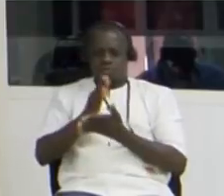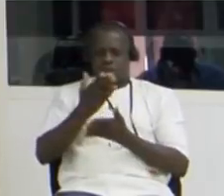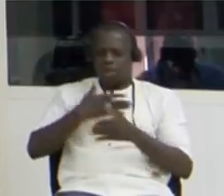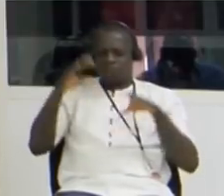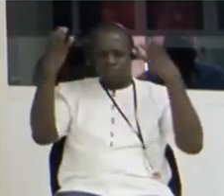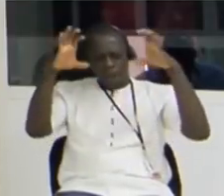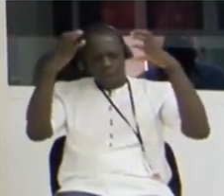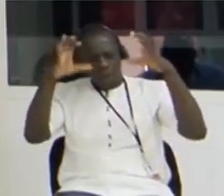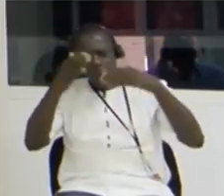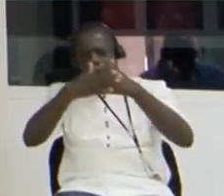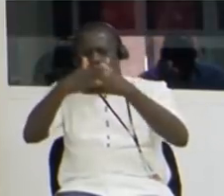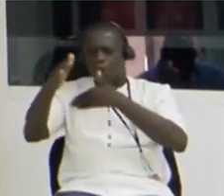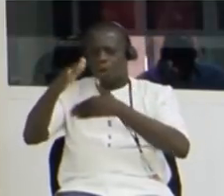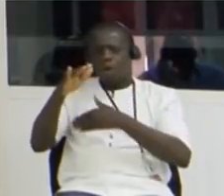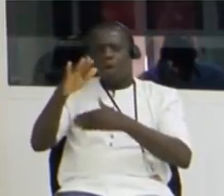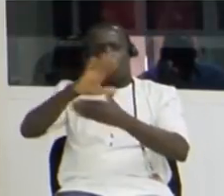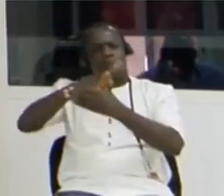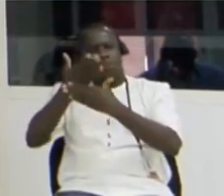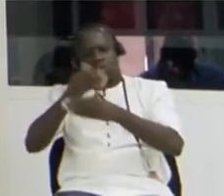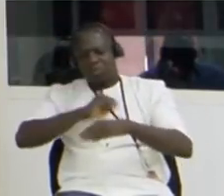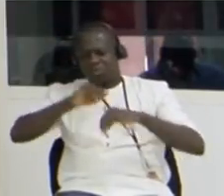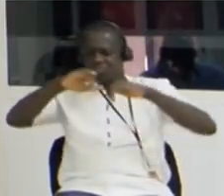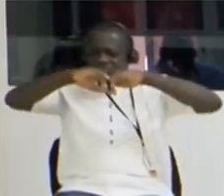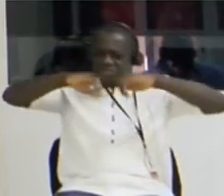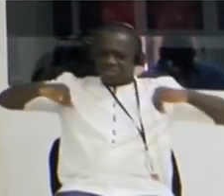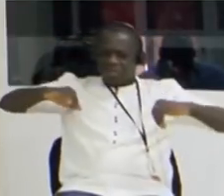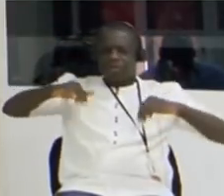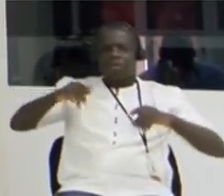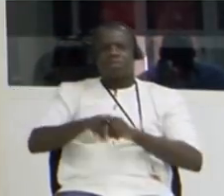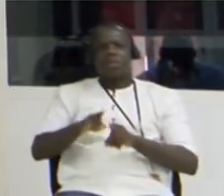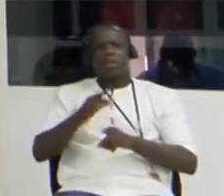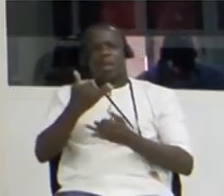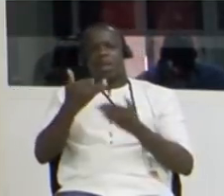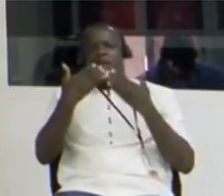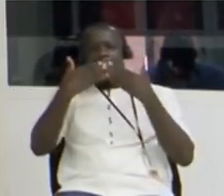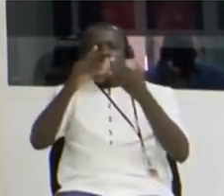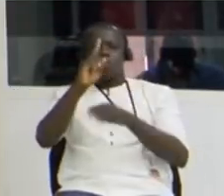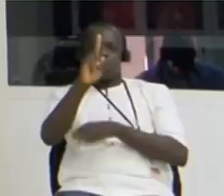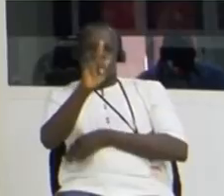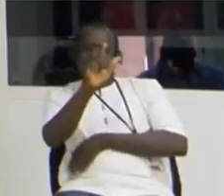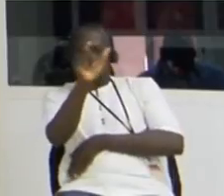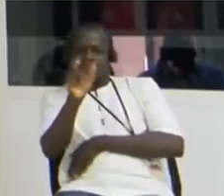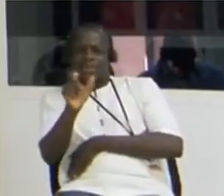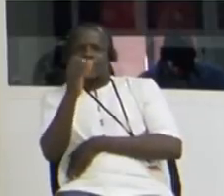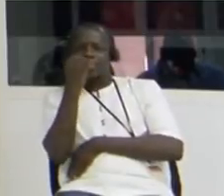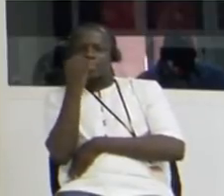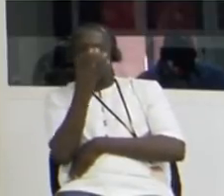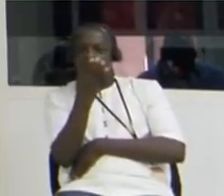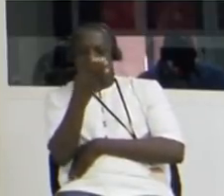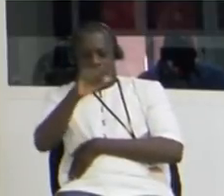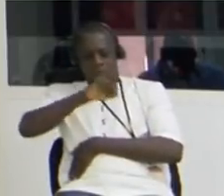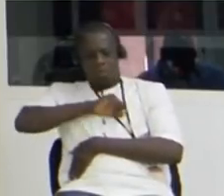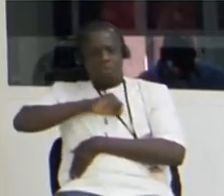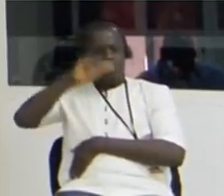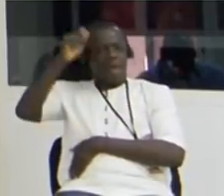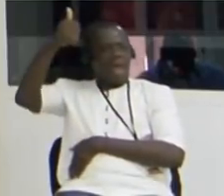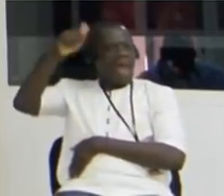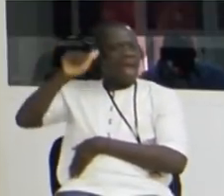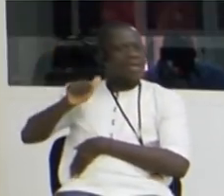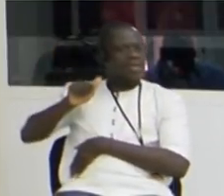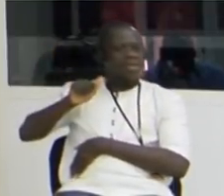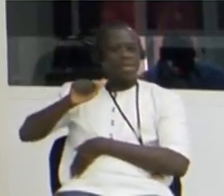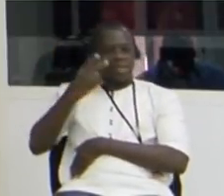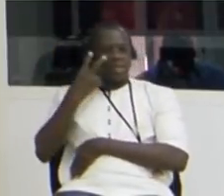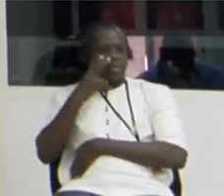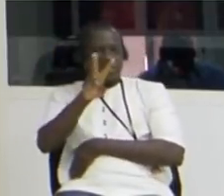among themselves. And the information is, one of them said that her aunt saw